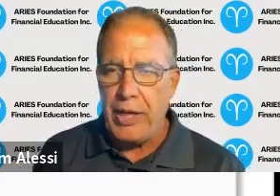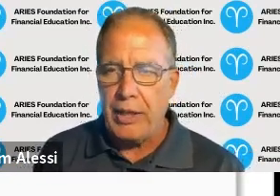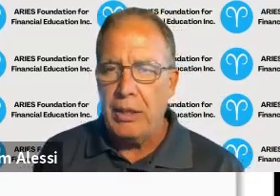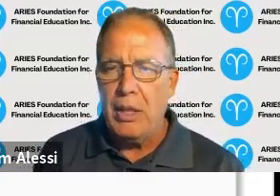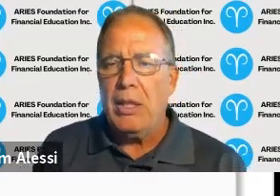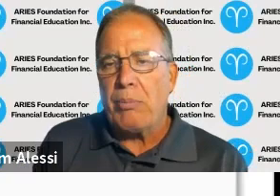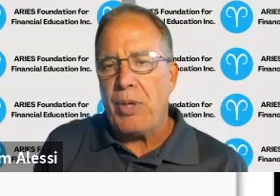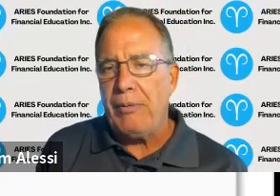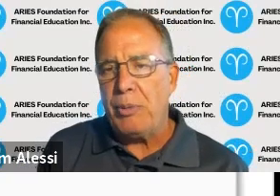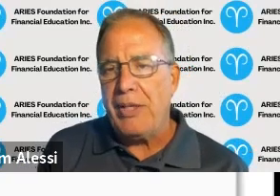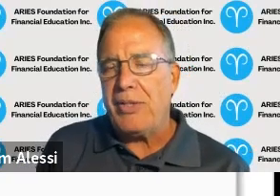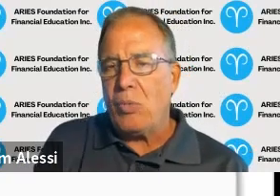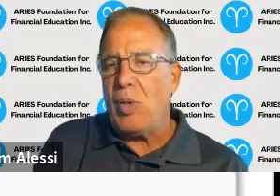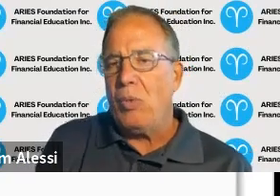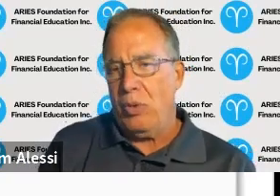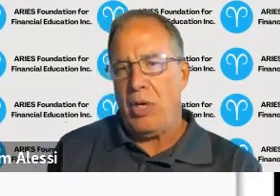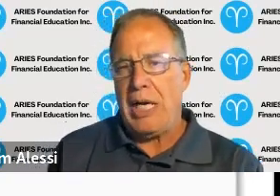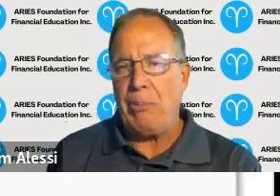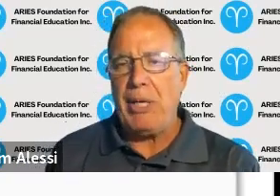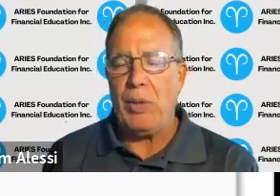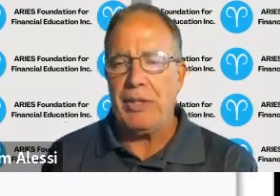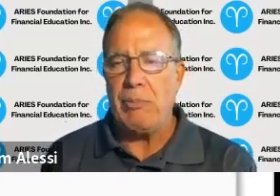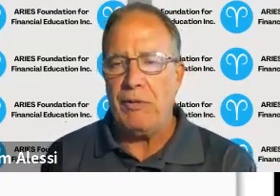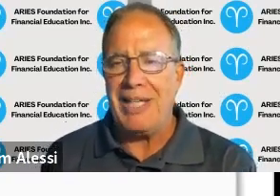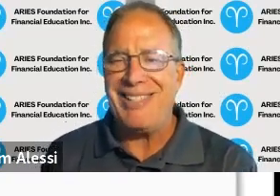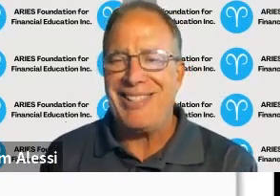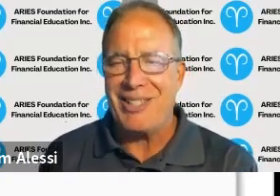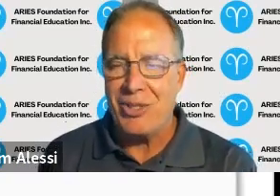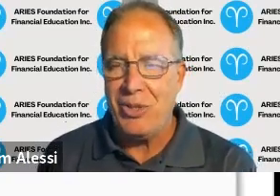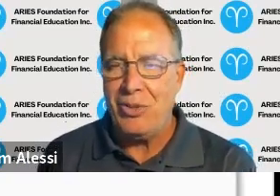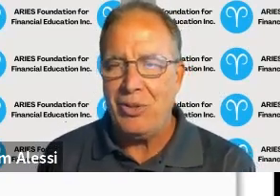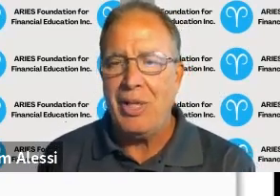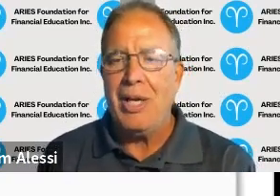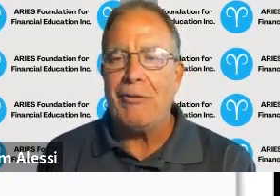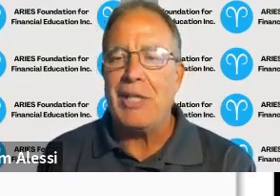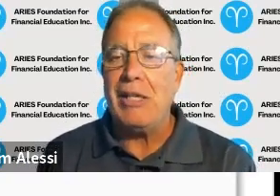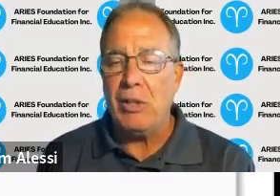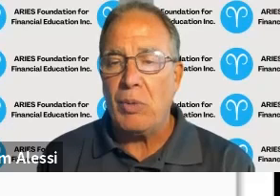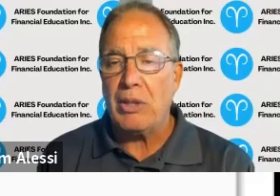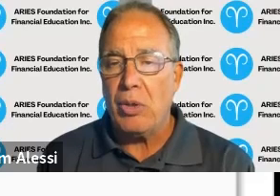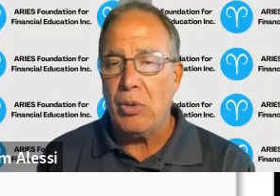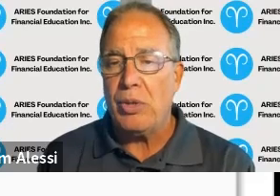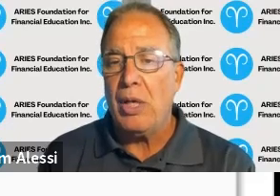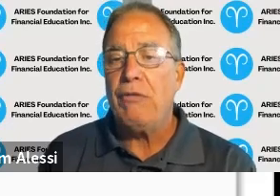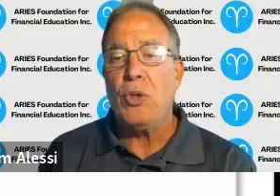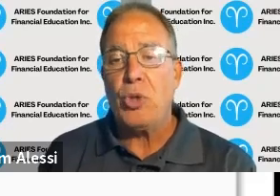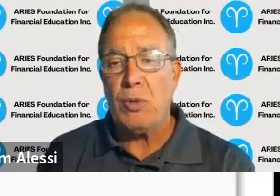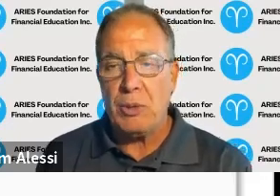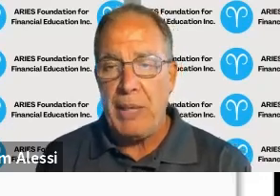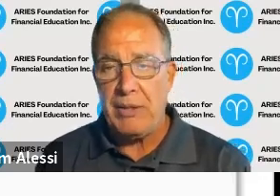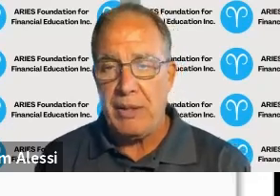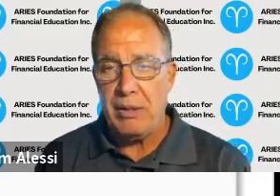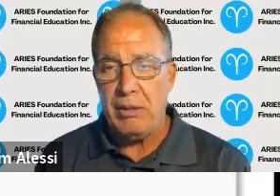wonderful thing. The problem is, and what we'll talk about with some of this, is the concern of dealing with those